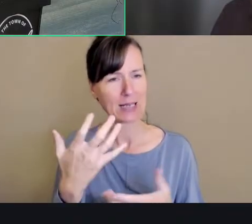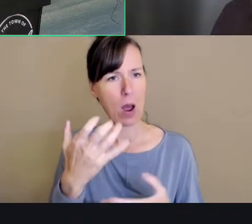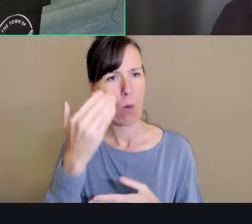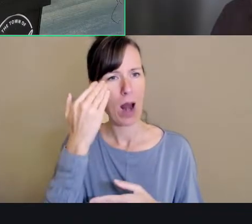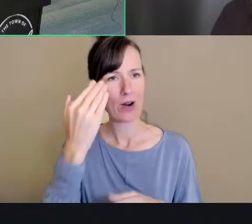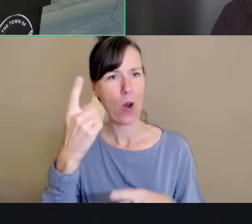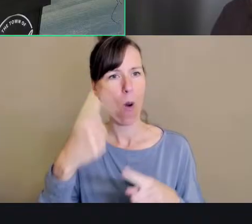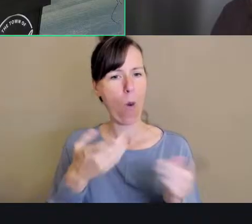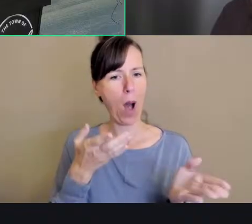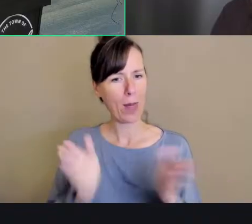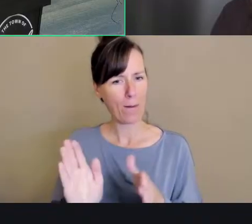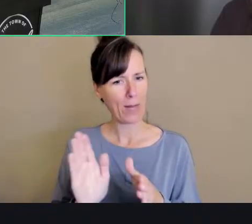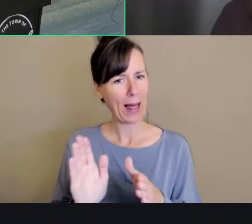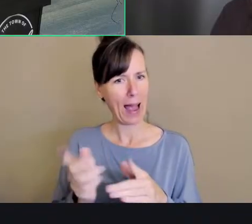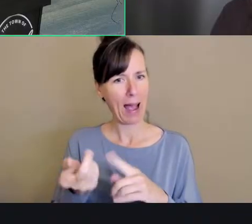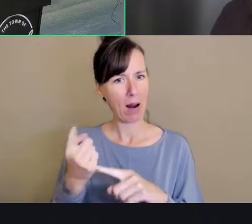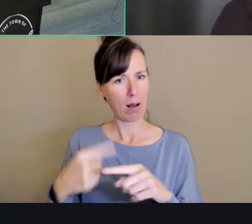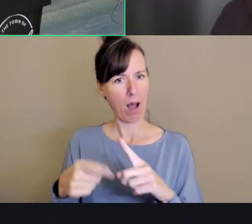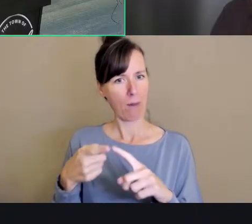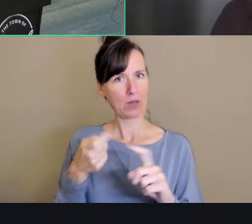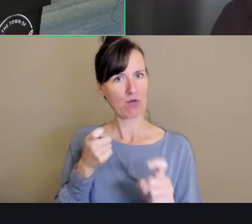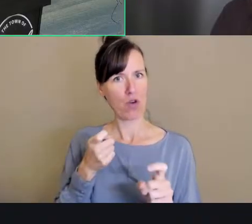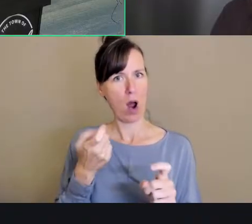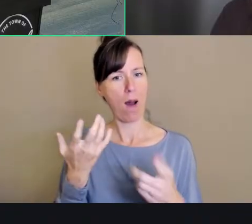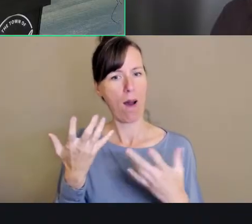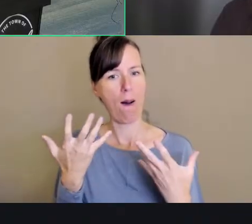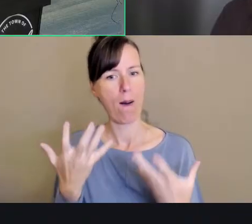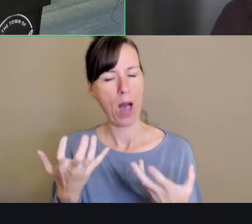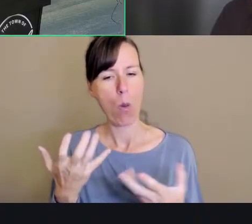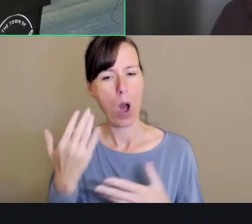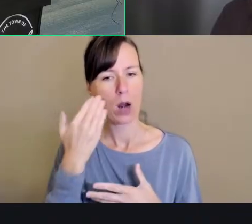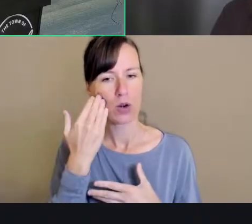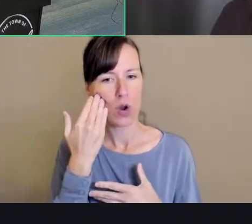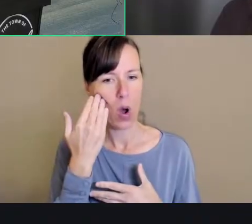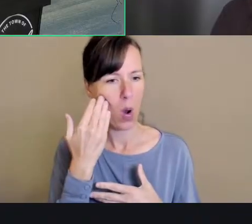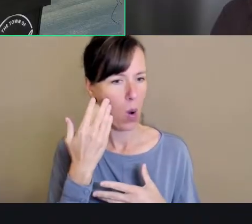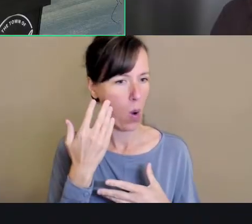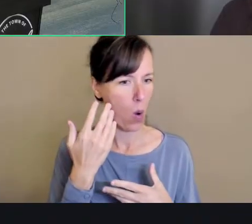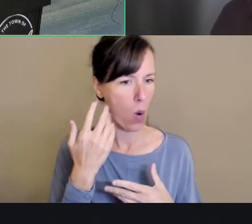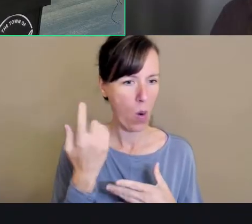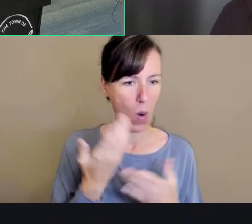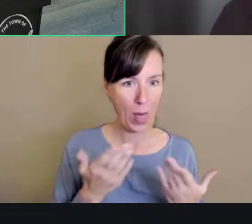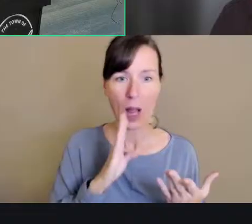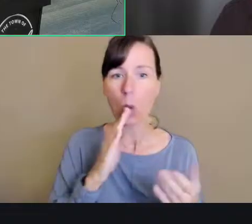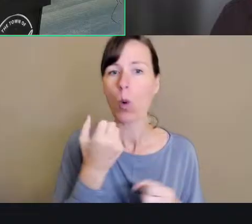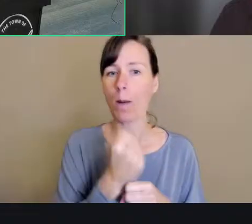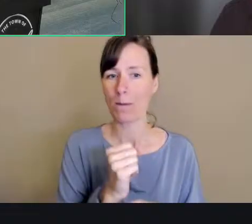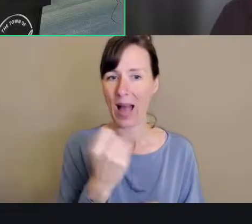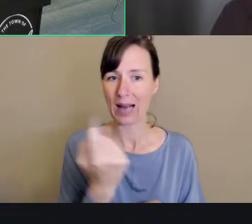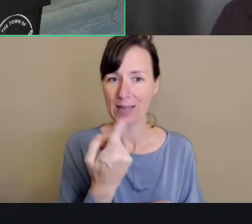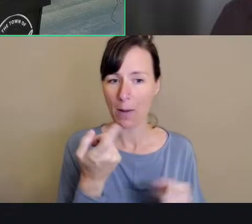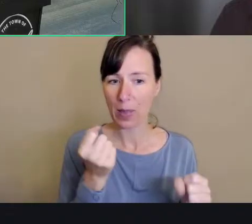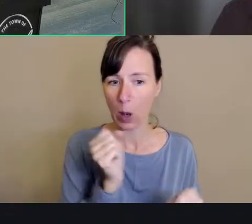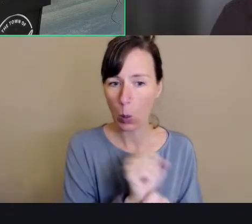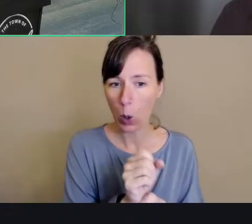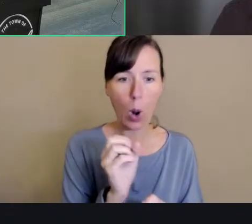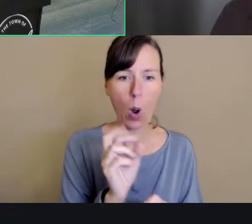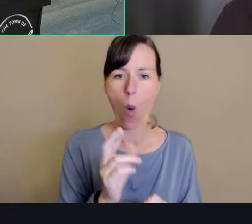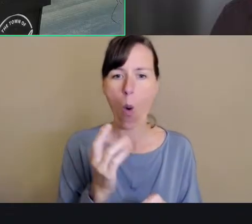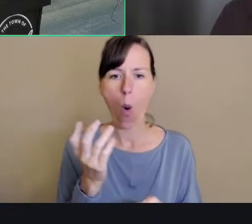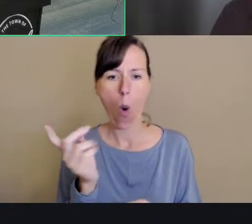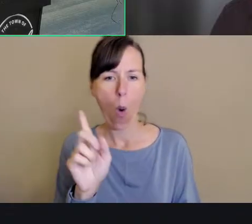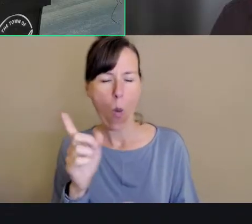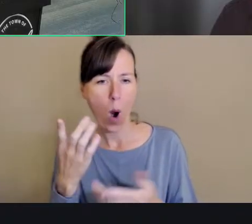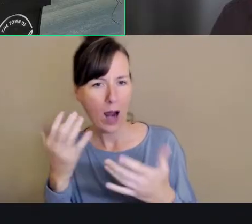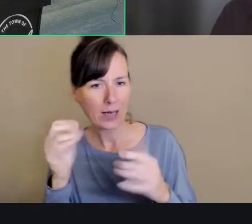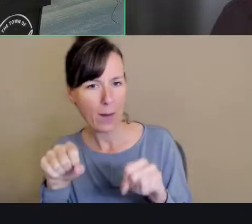know the things that are going to make something work, or the things that are looked at as potential failure points. I think the public deserves